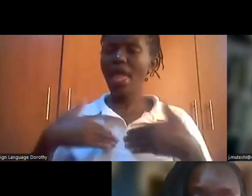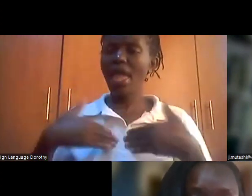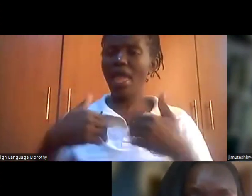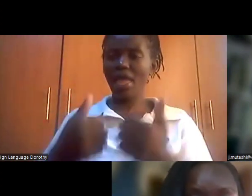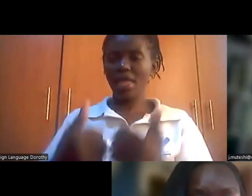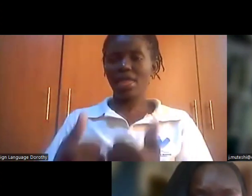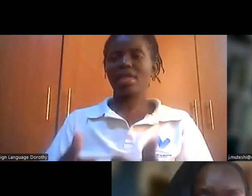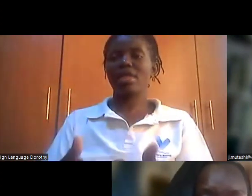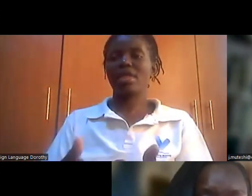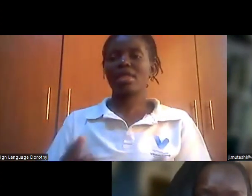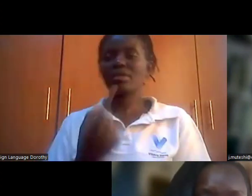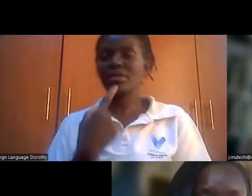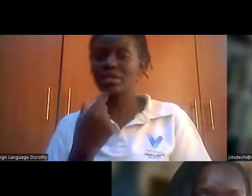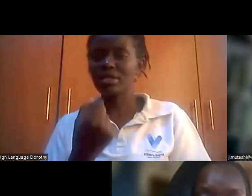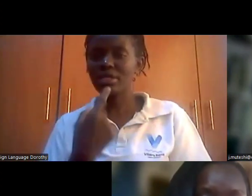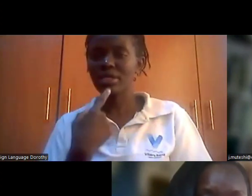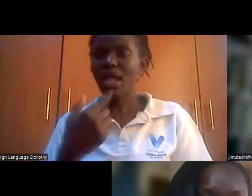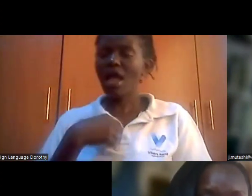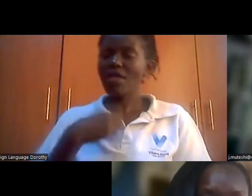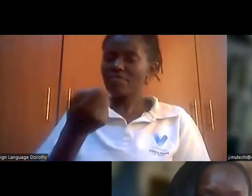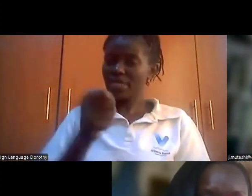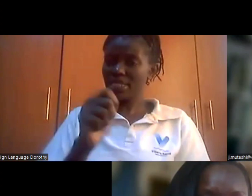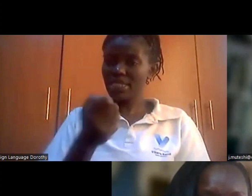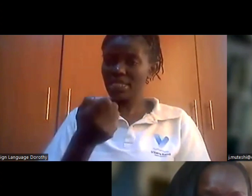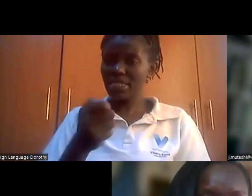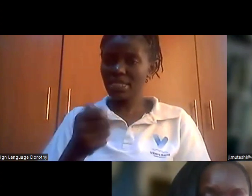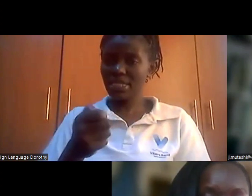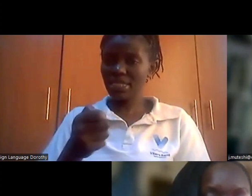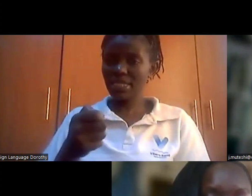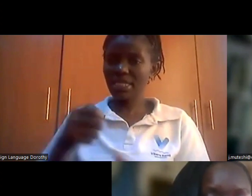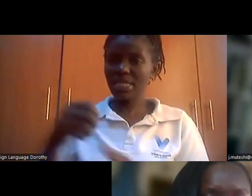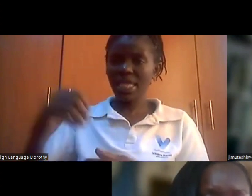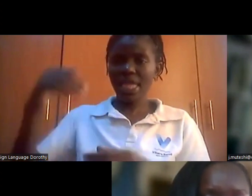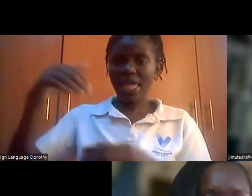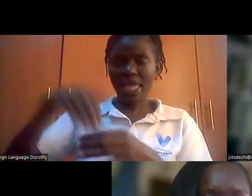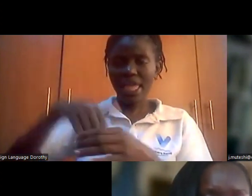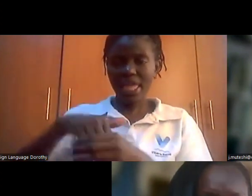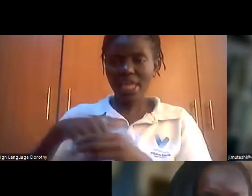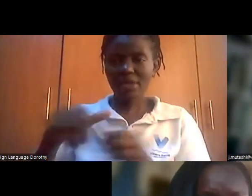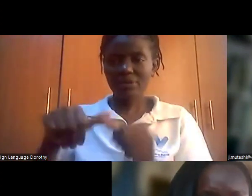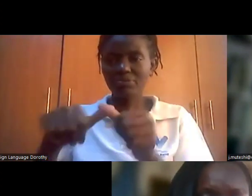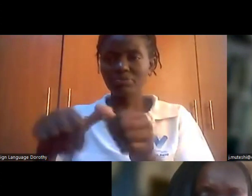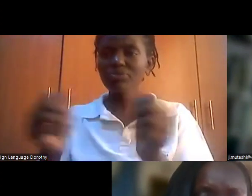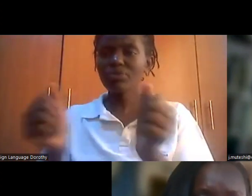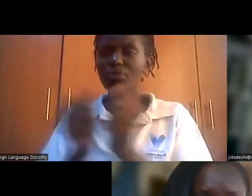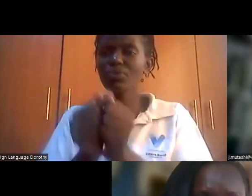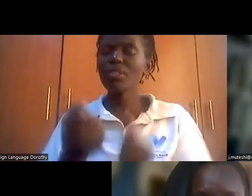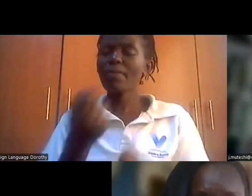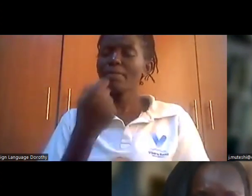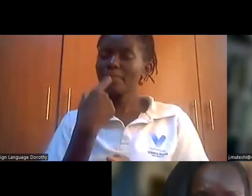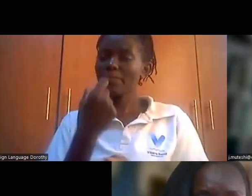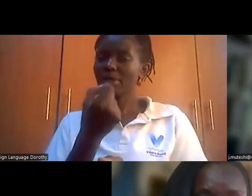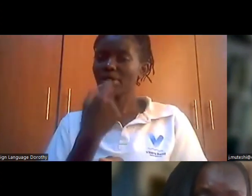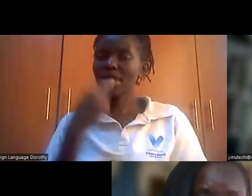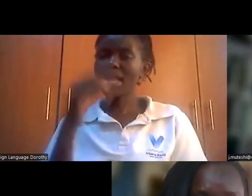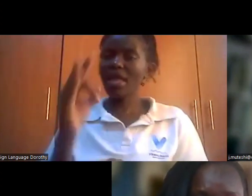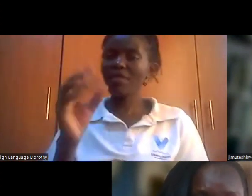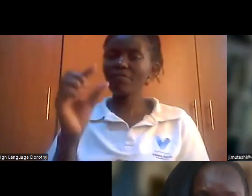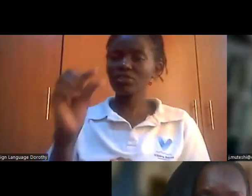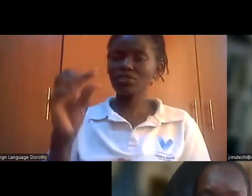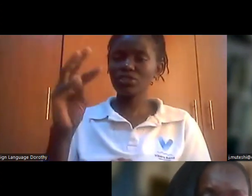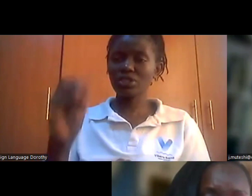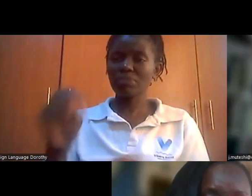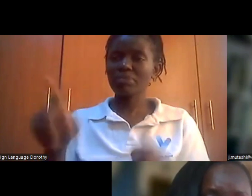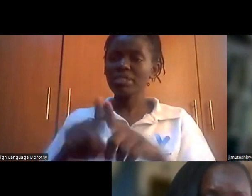are key in sustaining medicalized FGM. Also, there is need to strengthen the health systems in